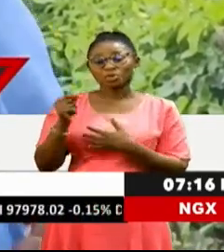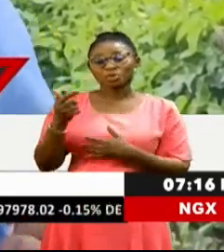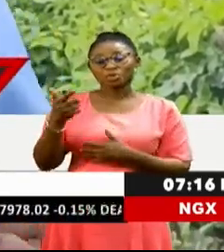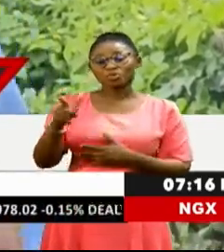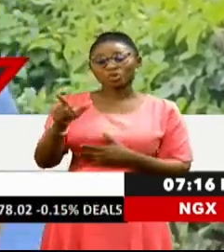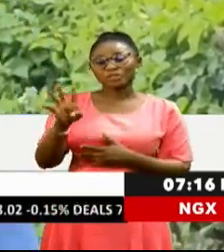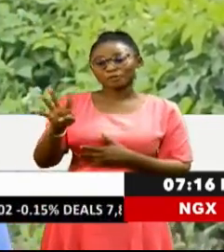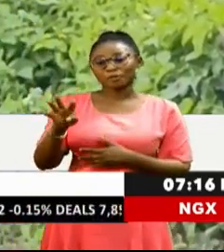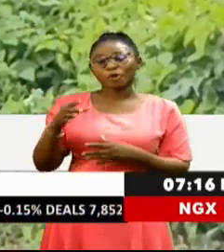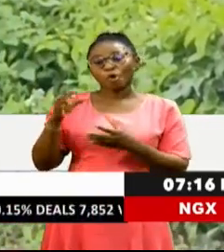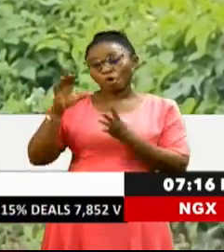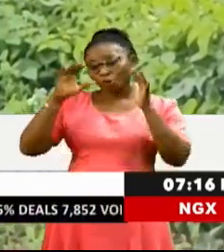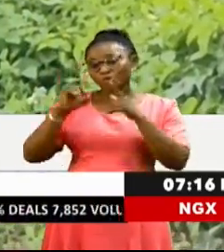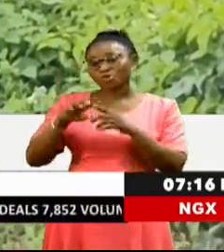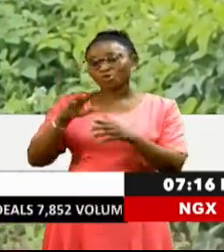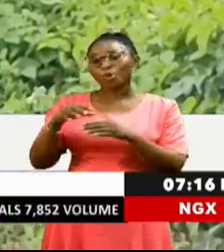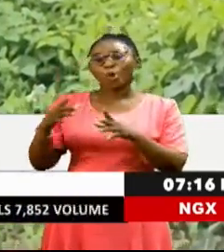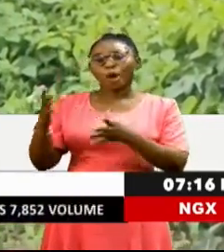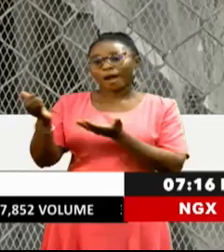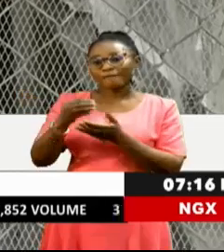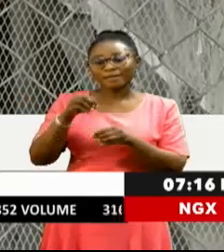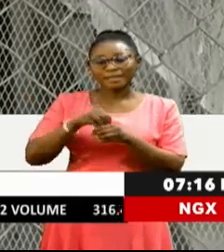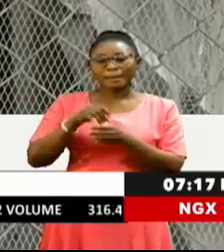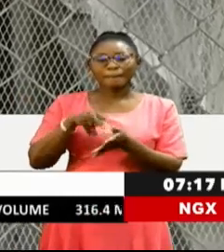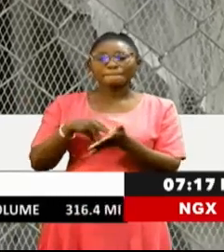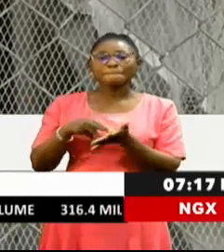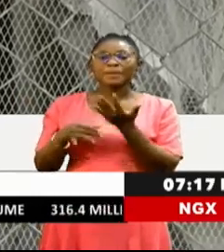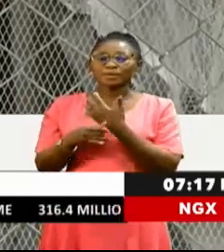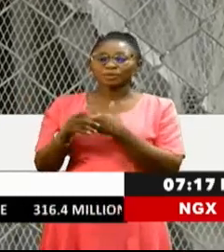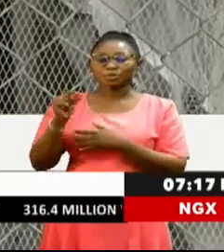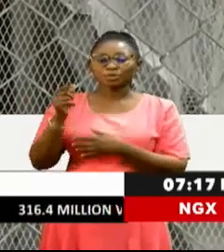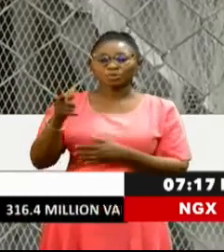harvest May 2025 next year by God's grace. The school is